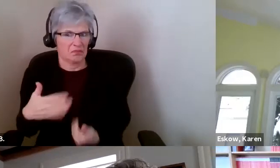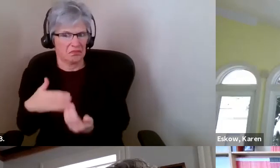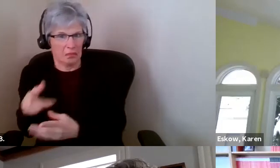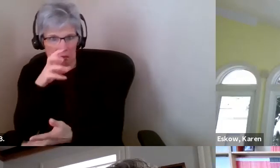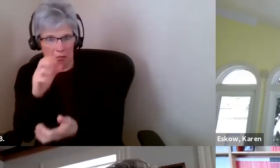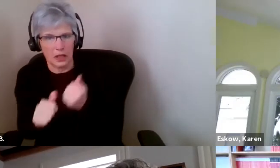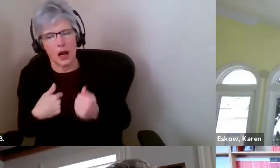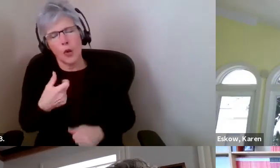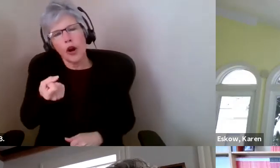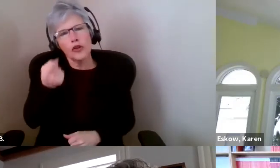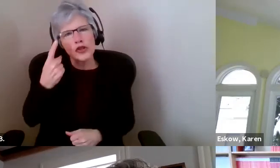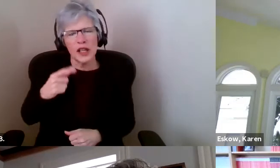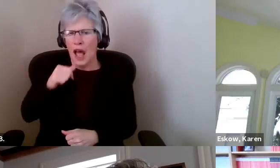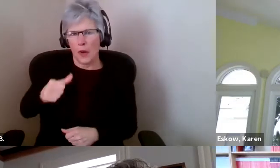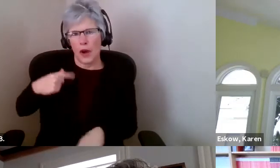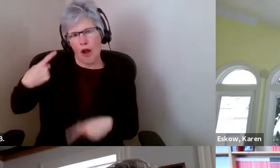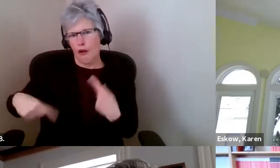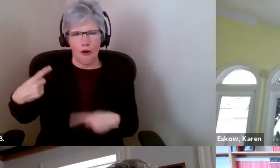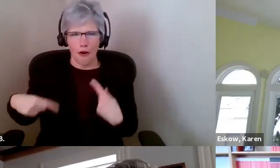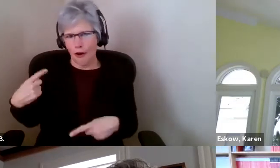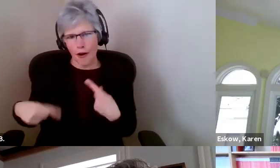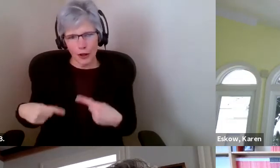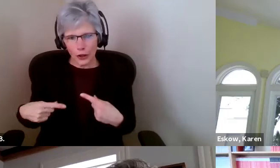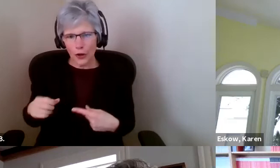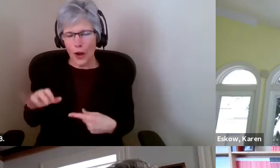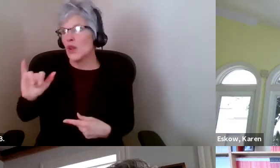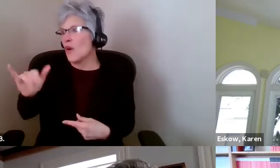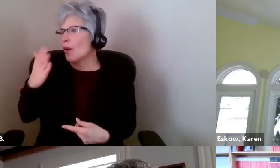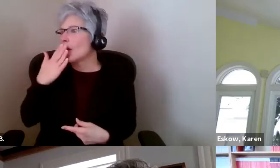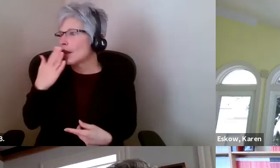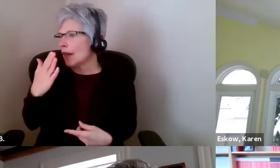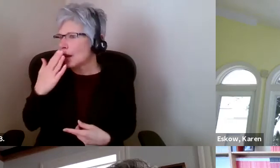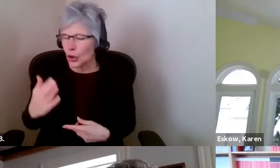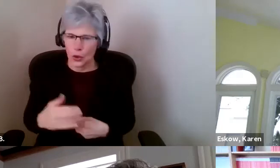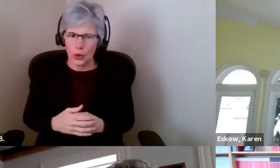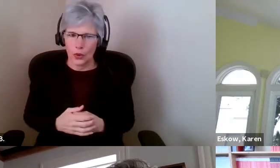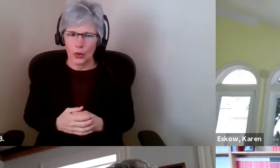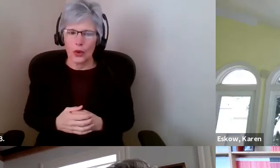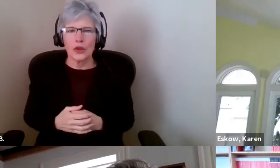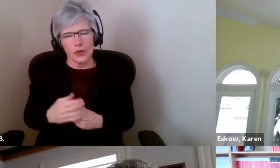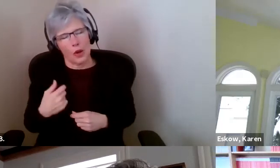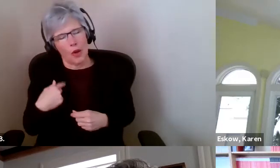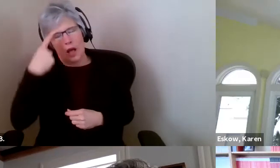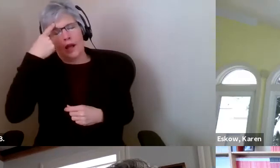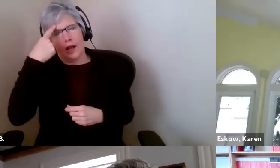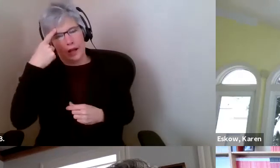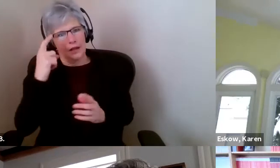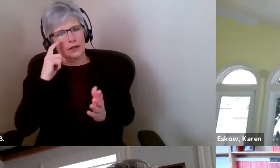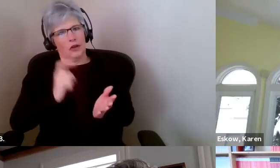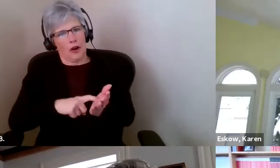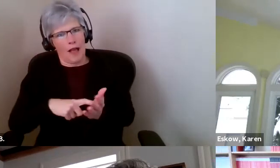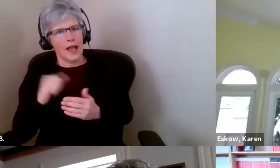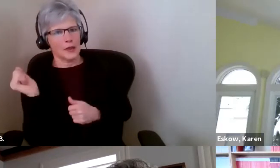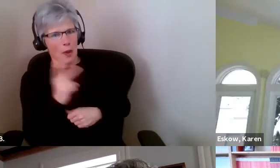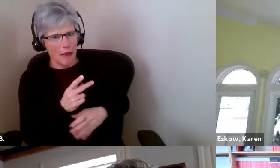wouldn't have gotten into an argument or disagreement. I wouldn't have said, I would have probably thanked them. And so naturally I went back in, got my mask, came back out, everything was fine.